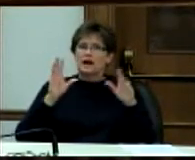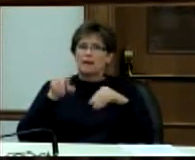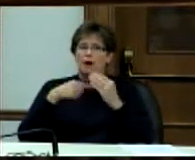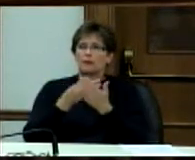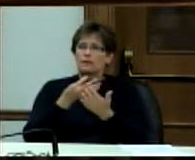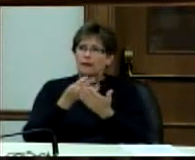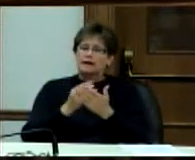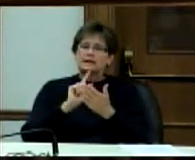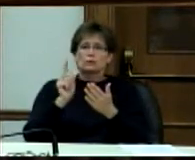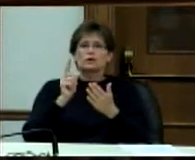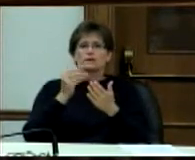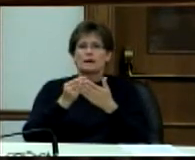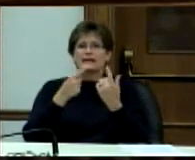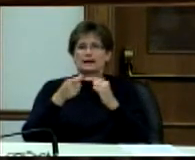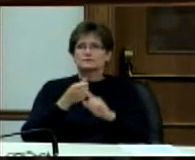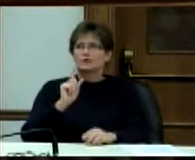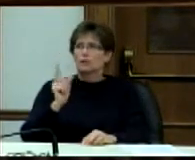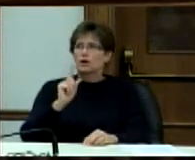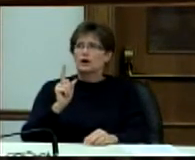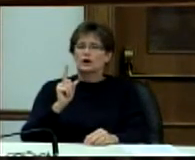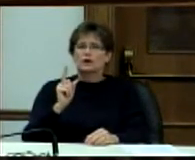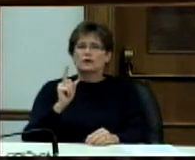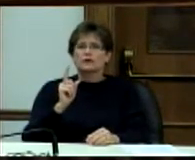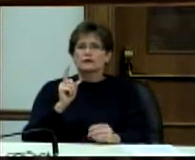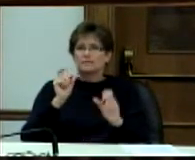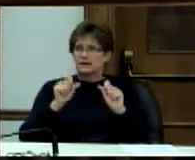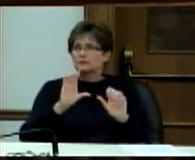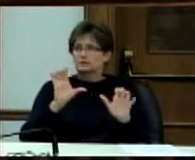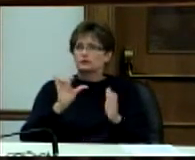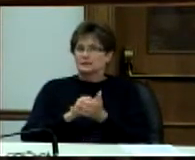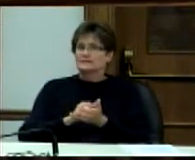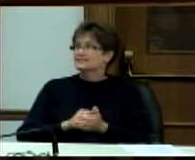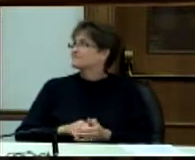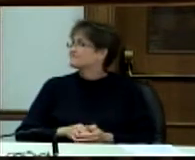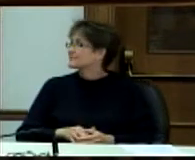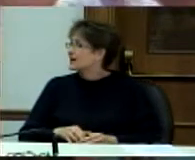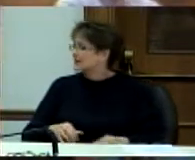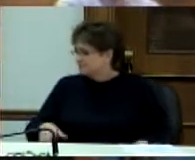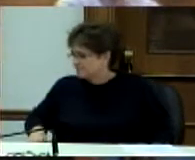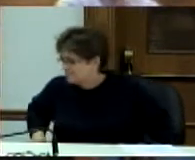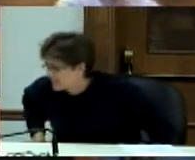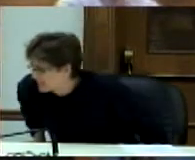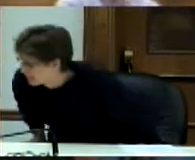the funding and where the source of the revenue comes from as a result of being able to do this.